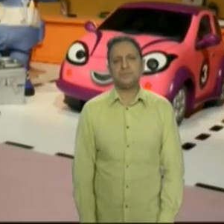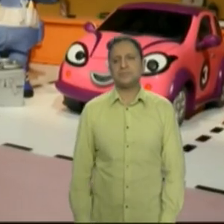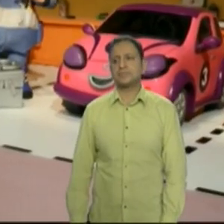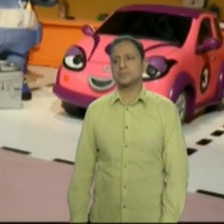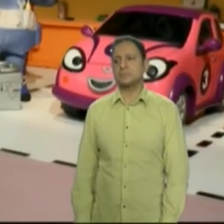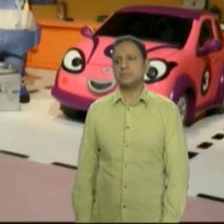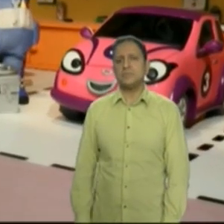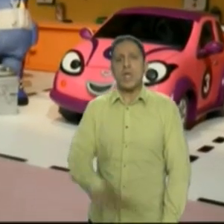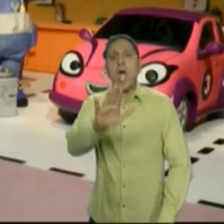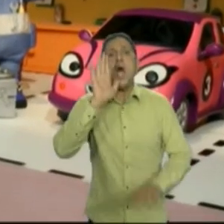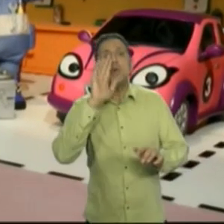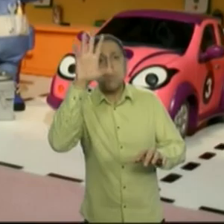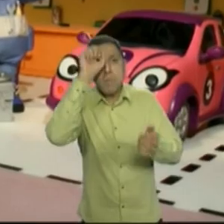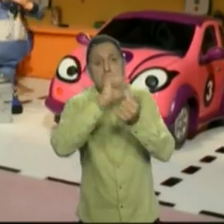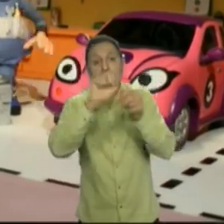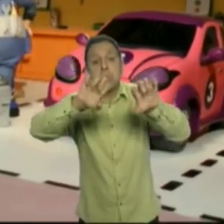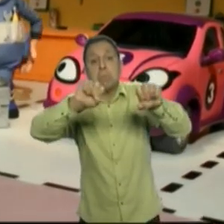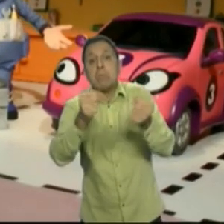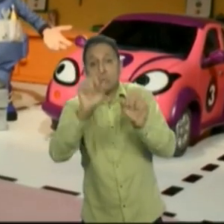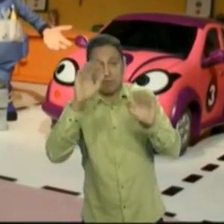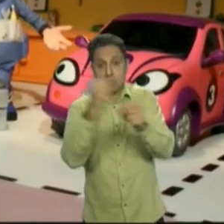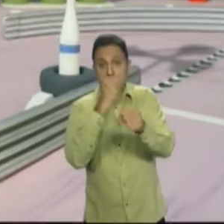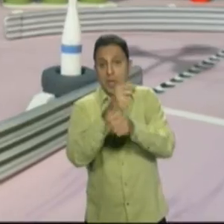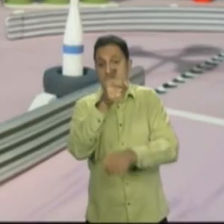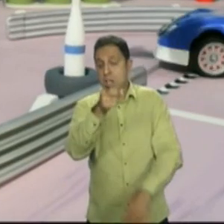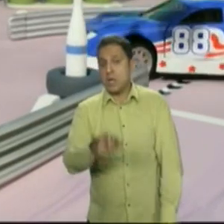Hey, remember, if you bend it, you mend it.